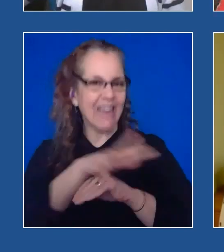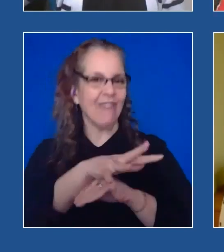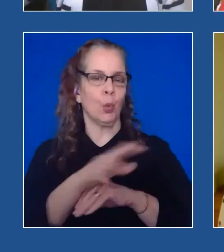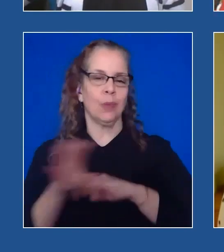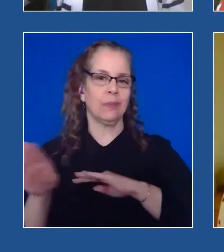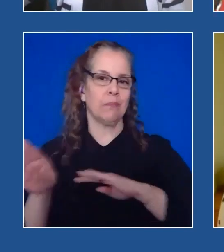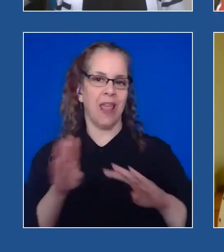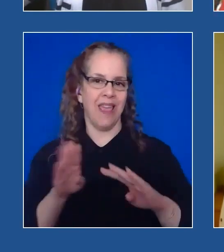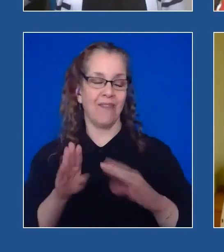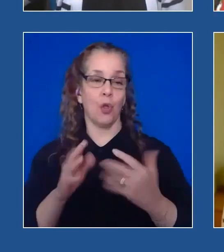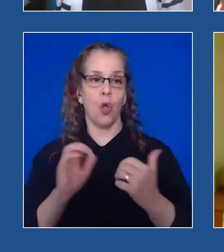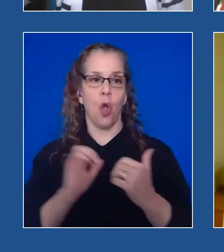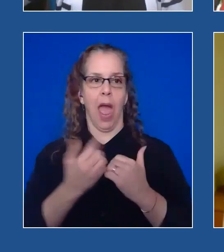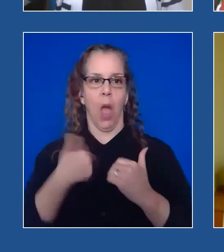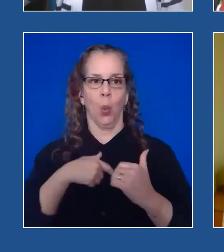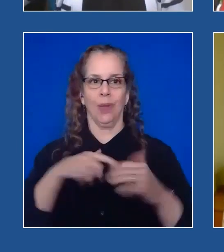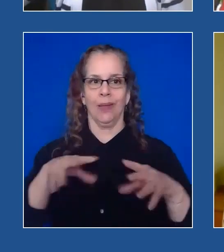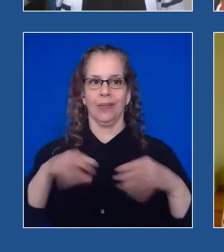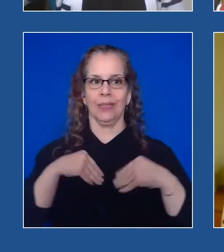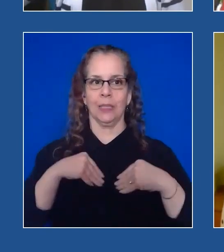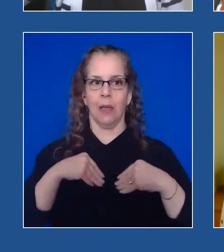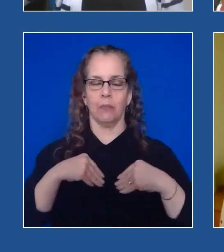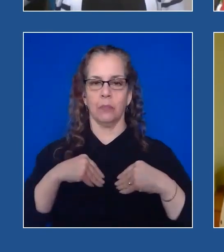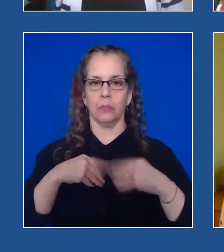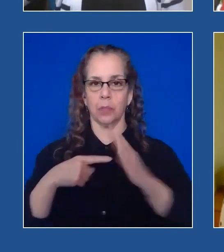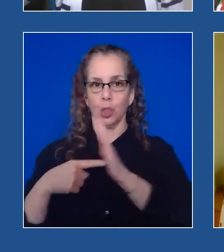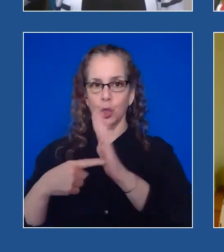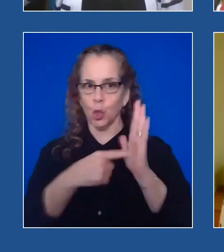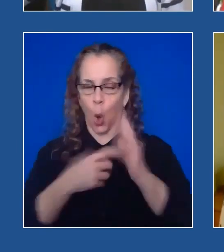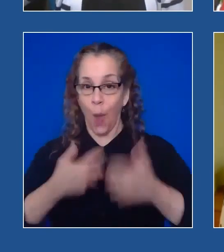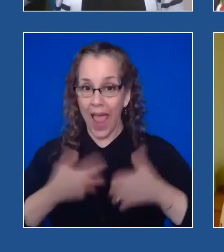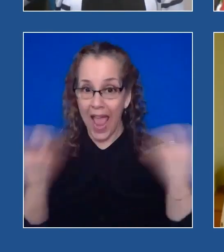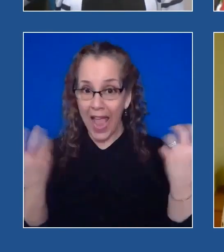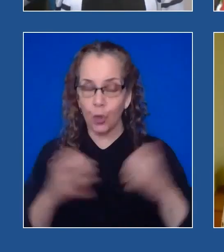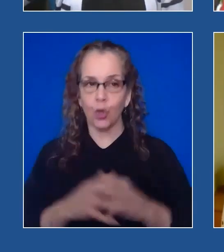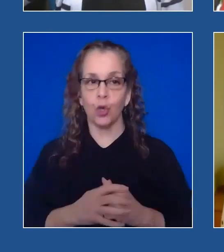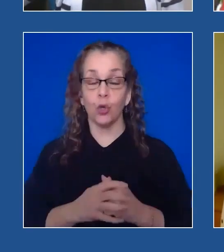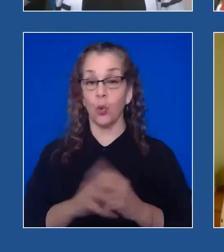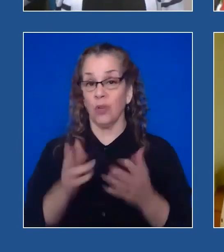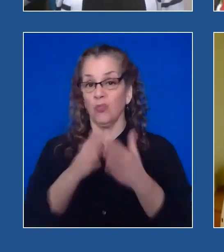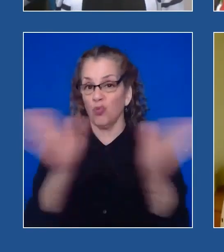anger or not, emotions in general or not, for example.